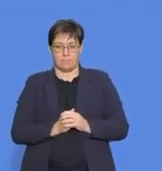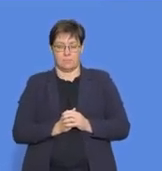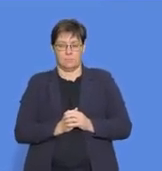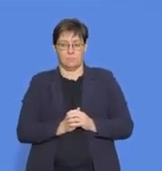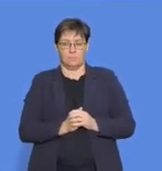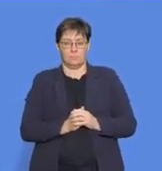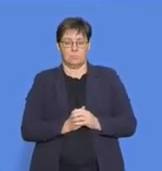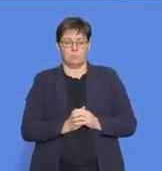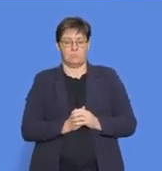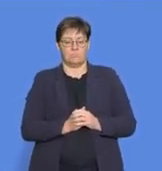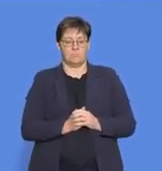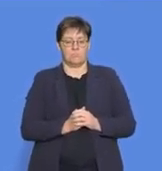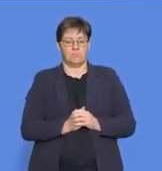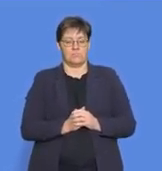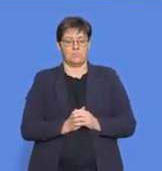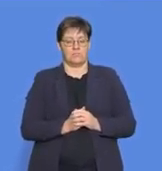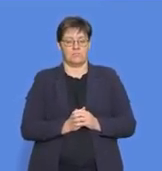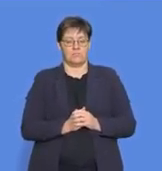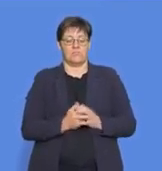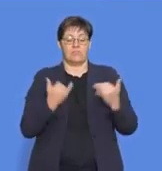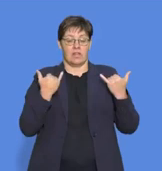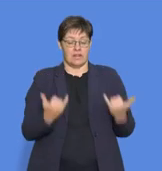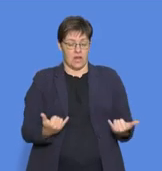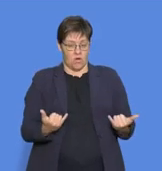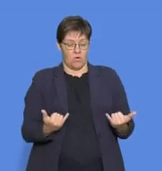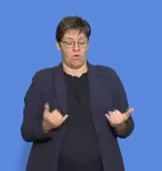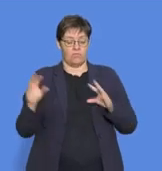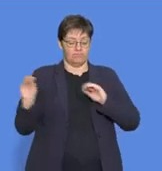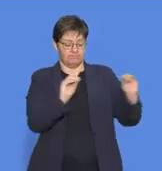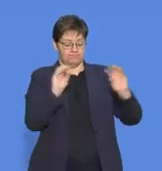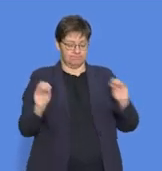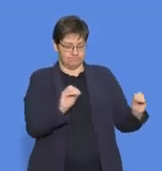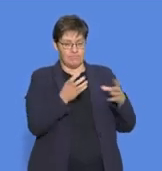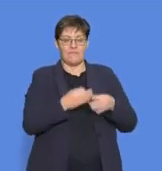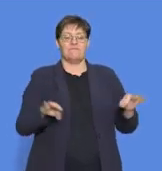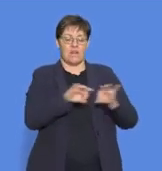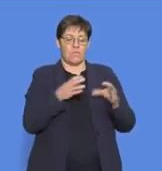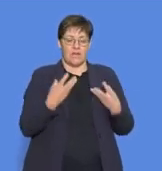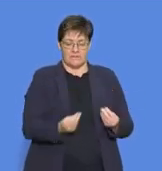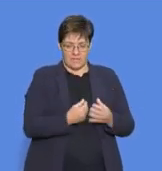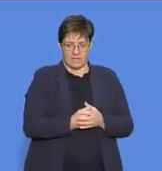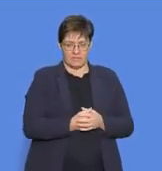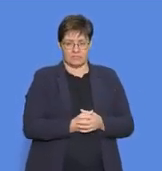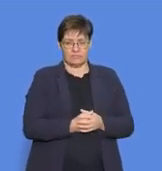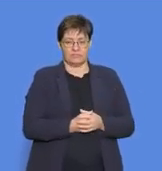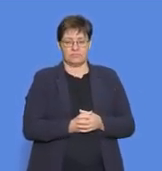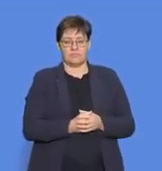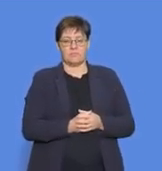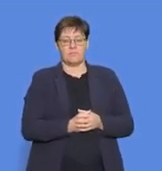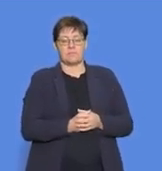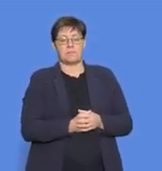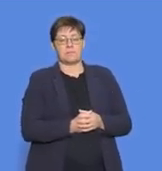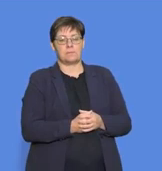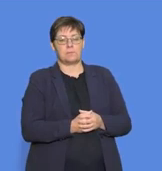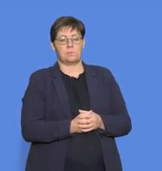from QR, P, because that's what we want to find. Now what's left is to just substitute the actual values that we have or the variables that we have. So we're